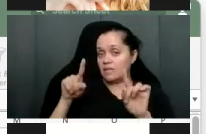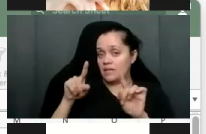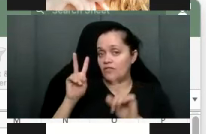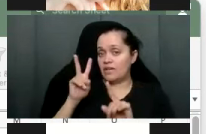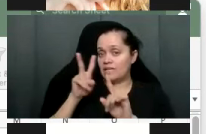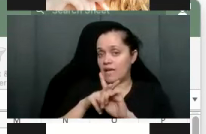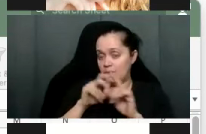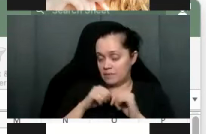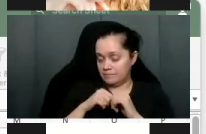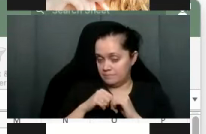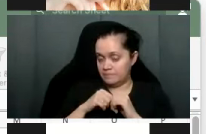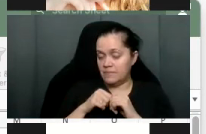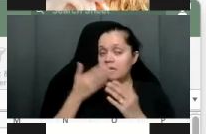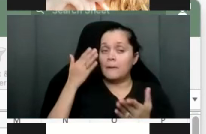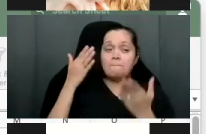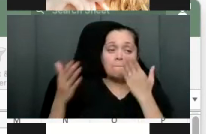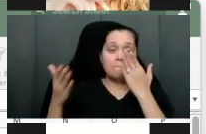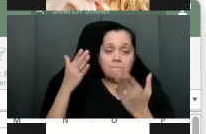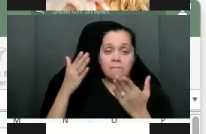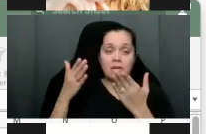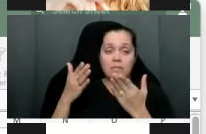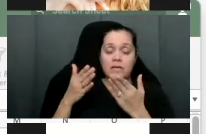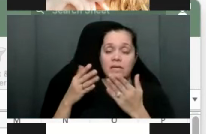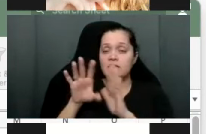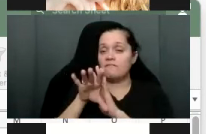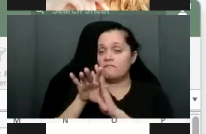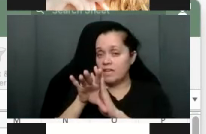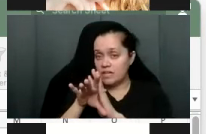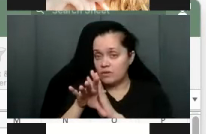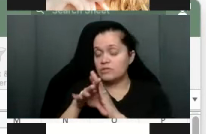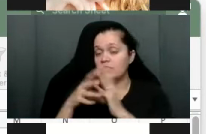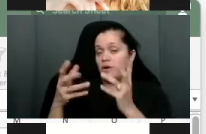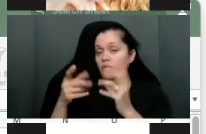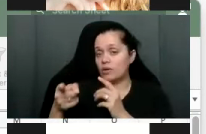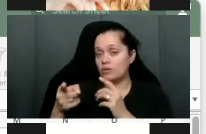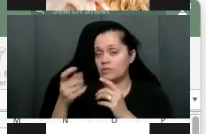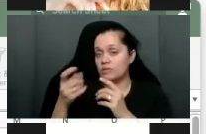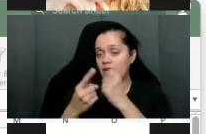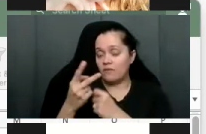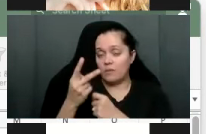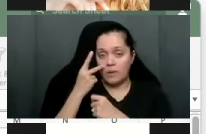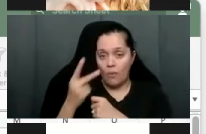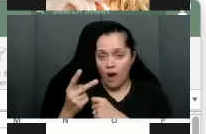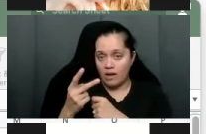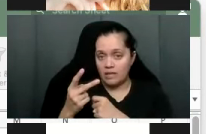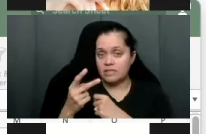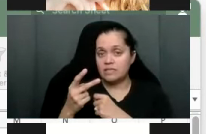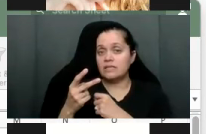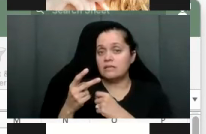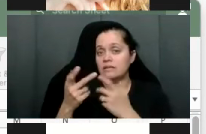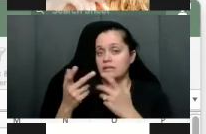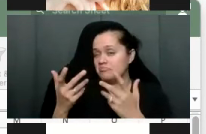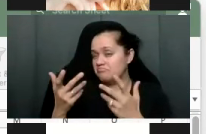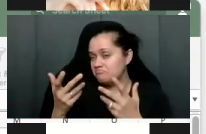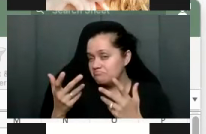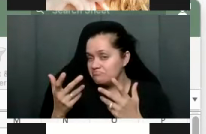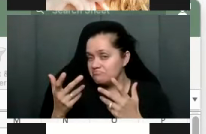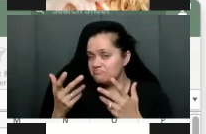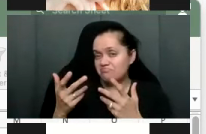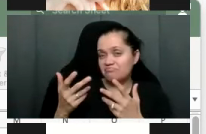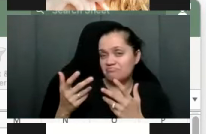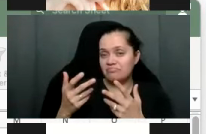assignment. There may be a set of videos that I'd like to have everybody watch. It would be kind